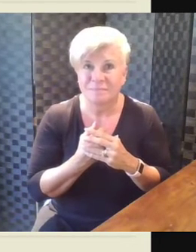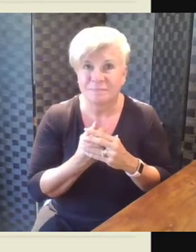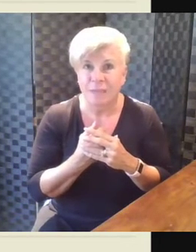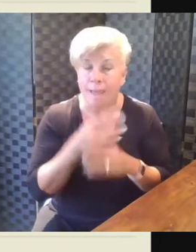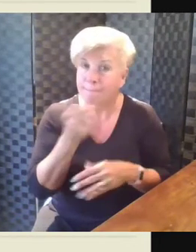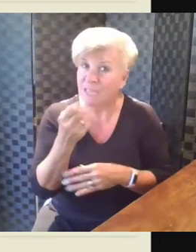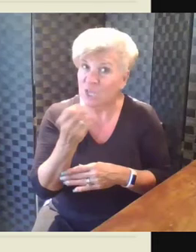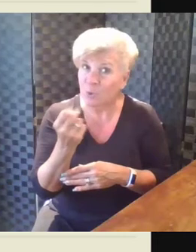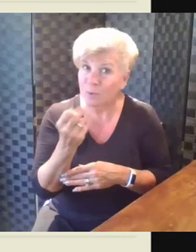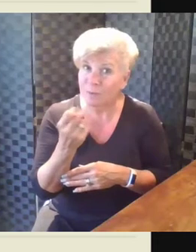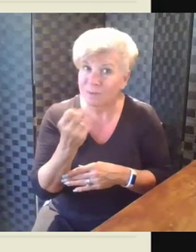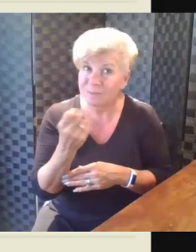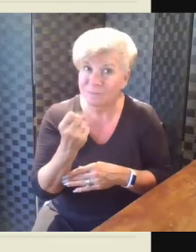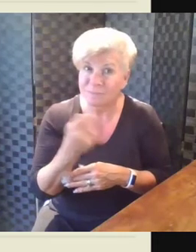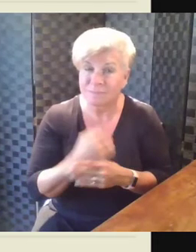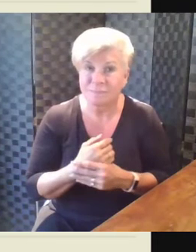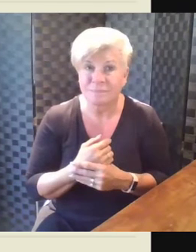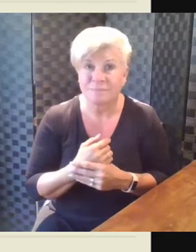milk,